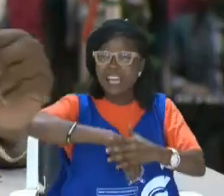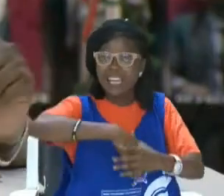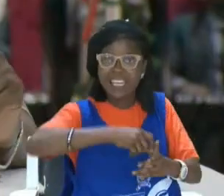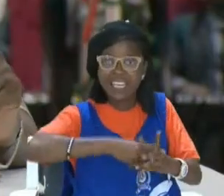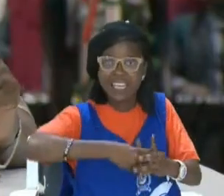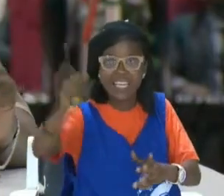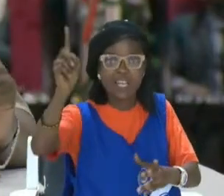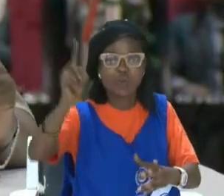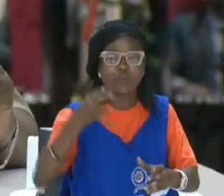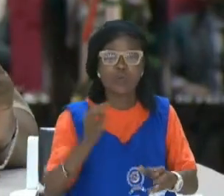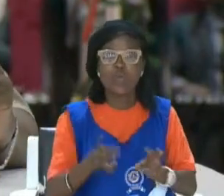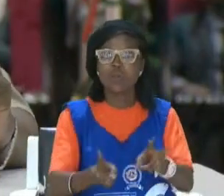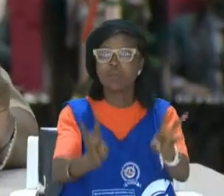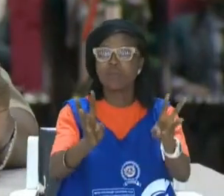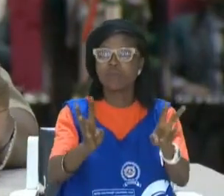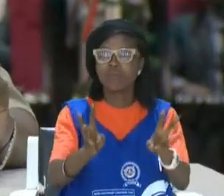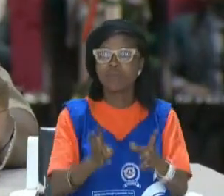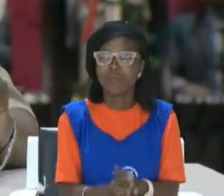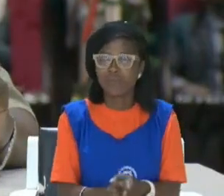way.